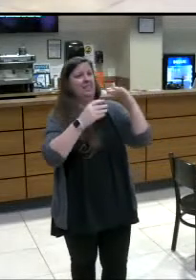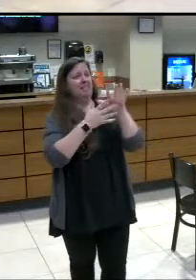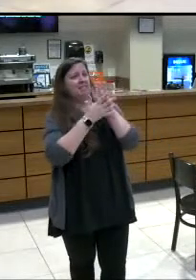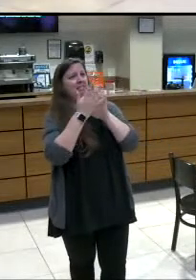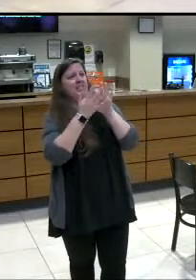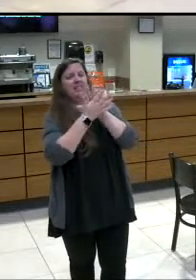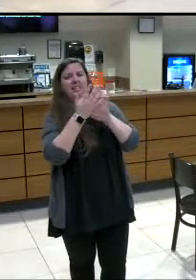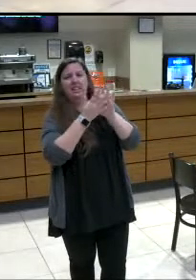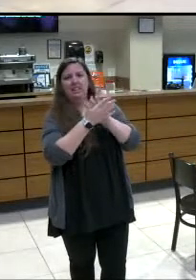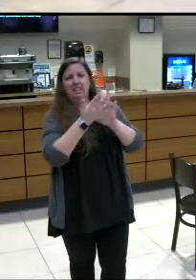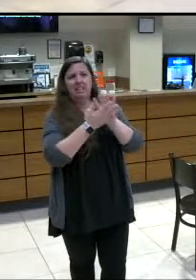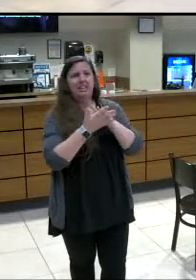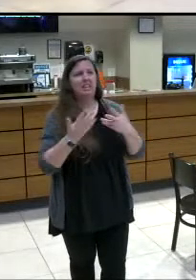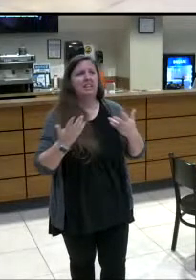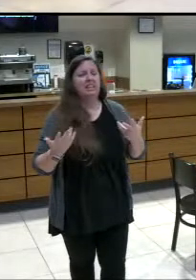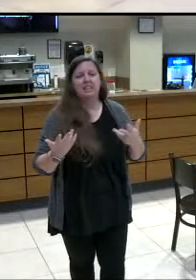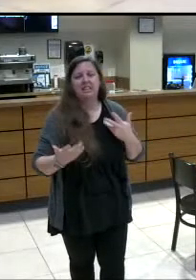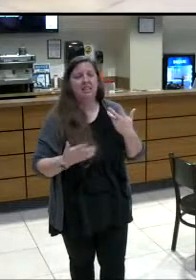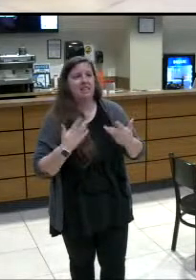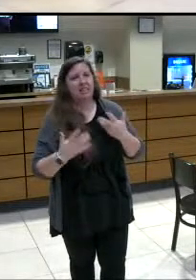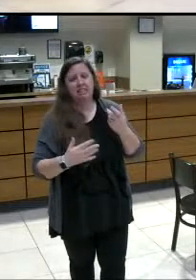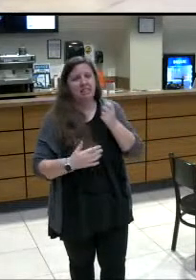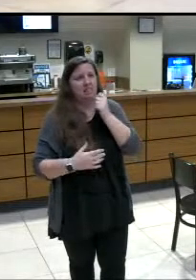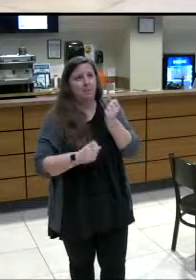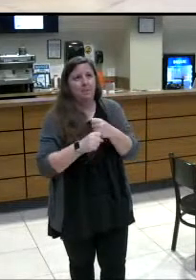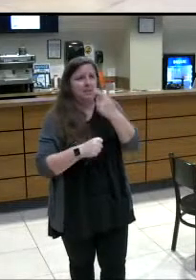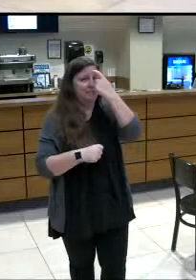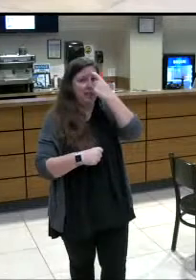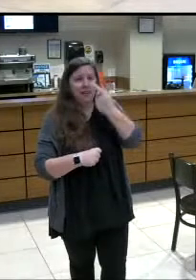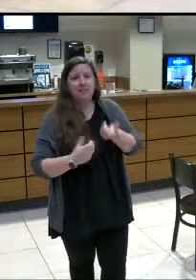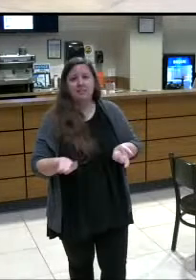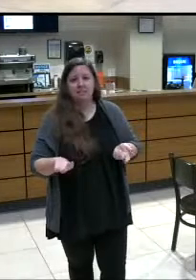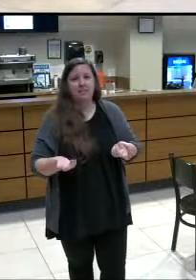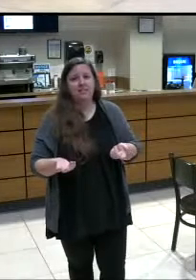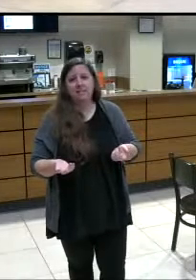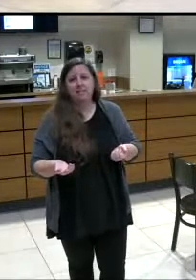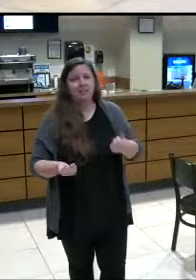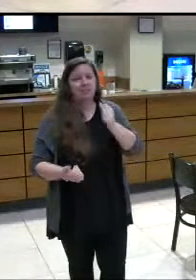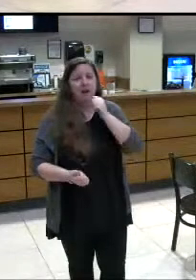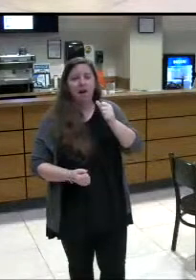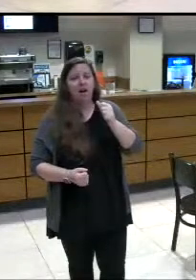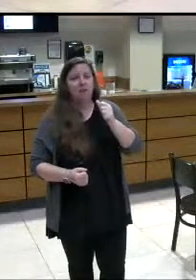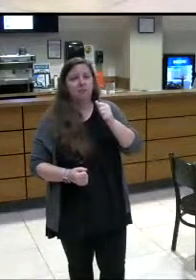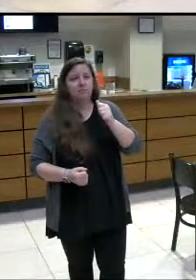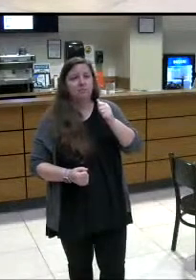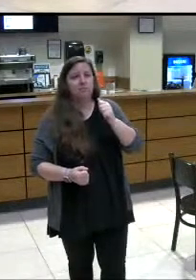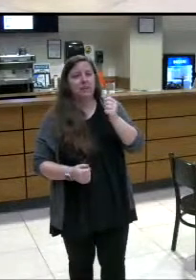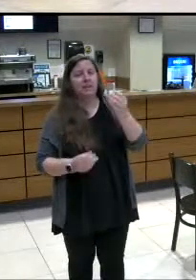That's all I have this time of evening, but they're not getting it in a true intense